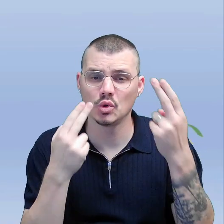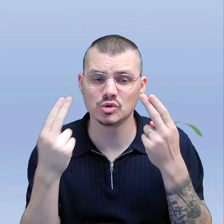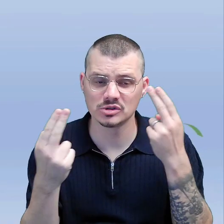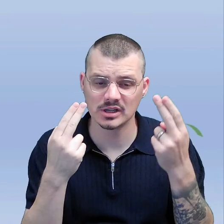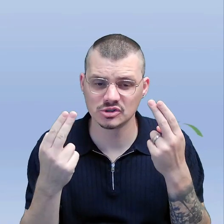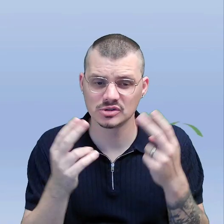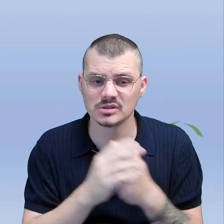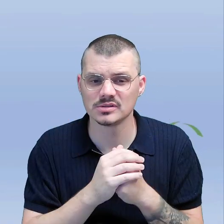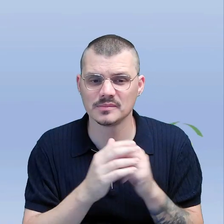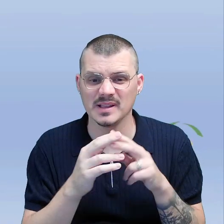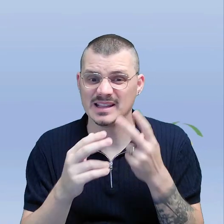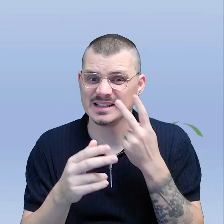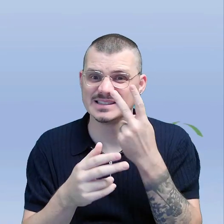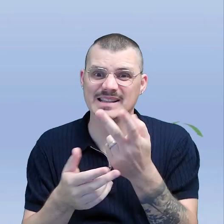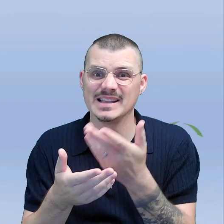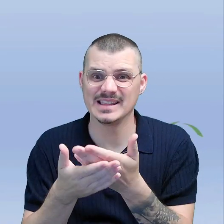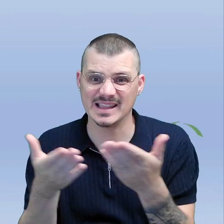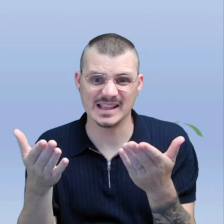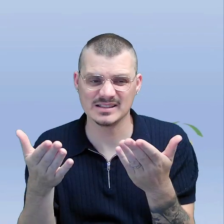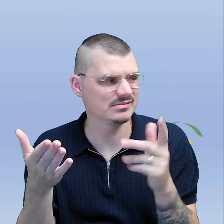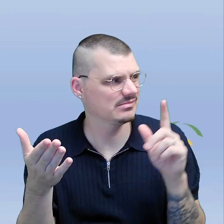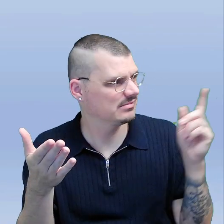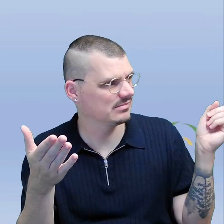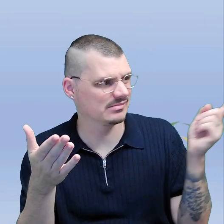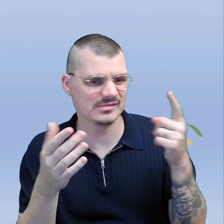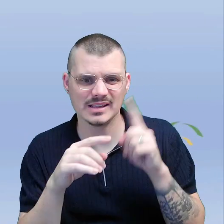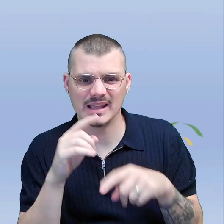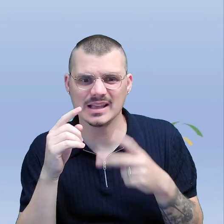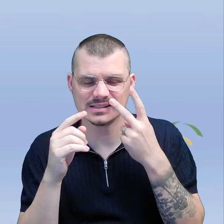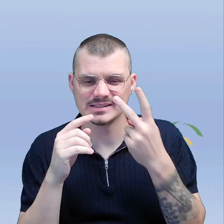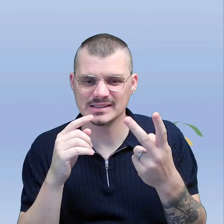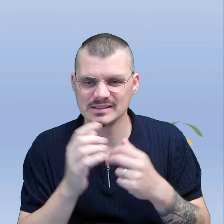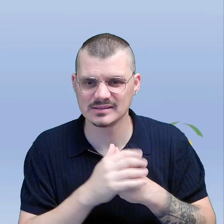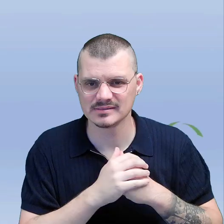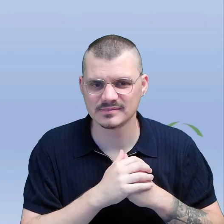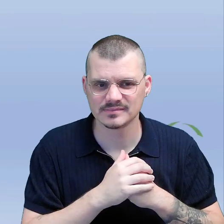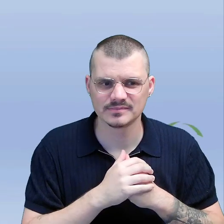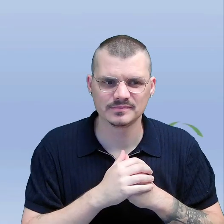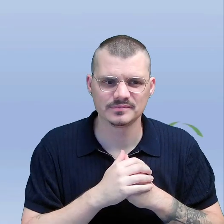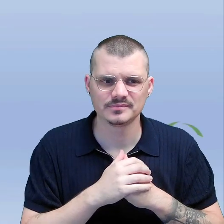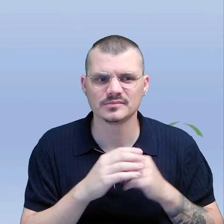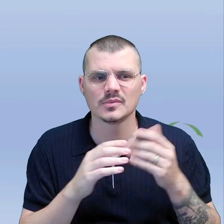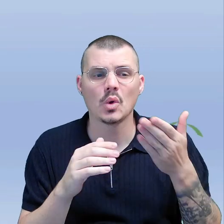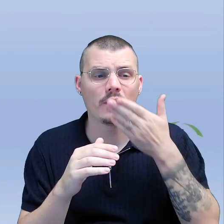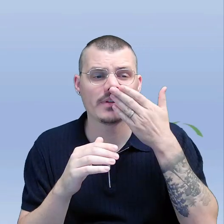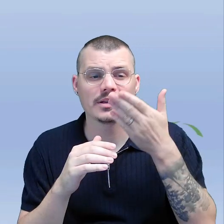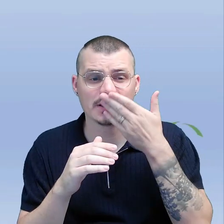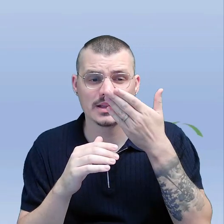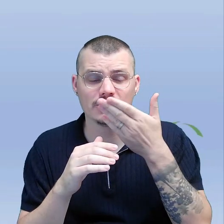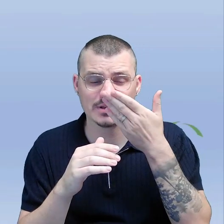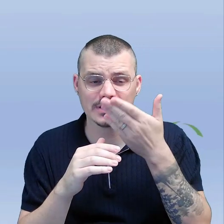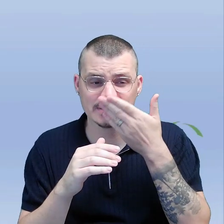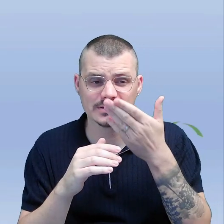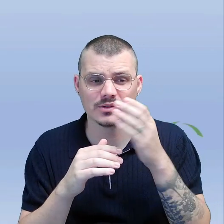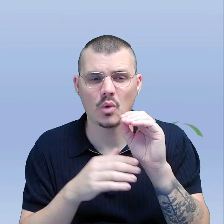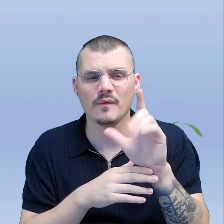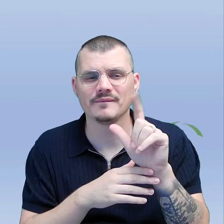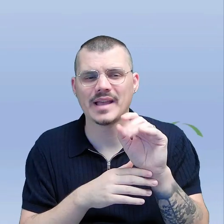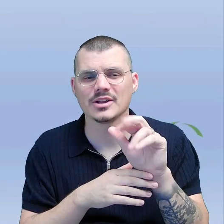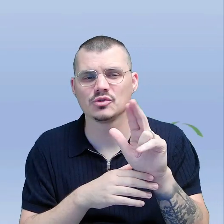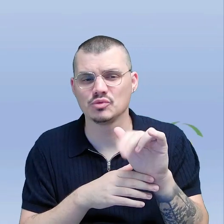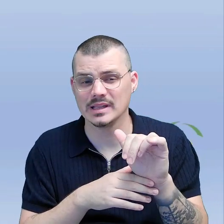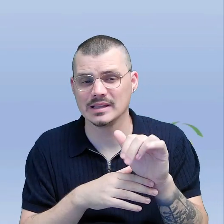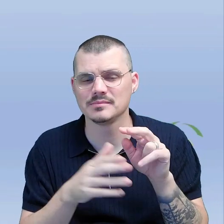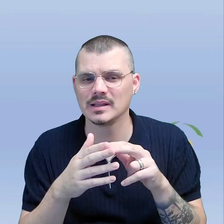Visual hallucinations, seeing things not evident to others with intact vision. Olfactory